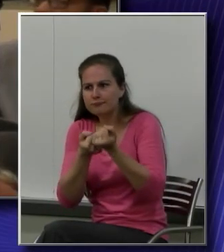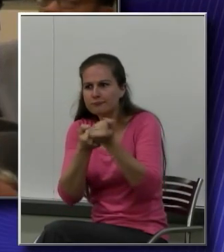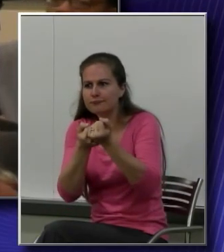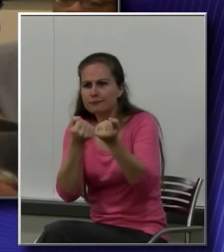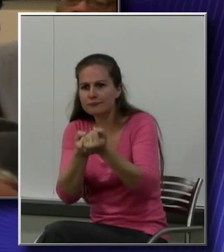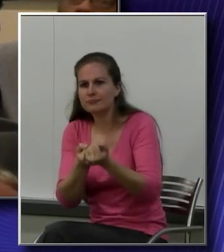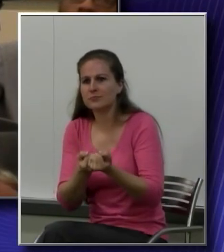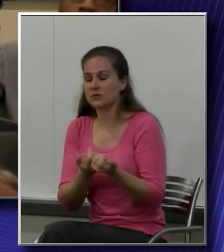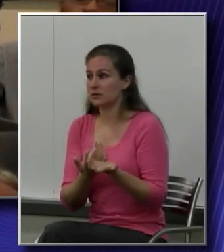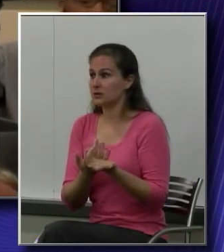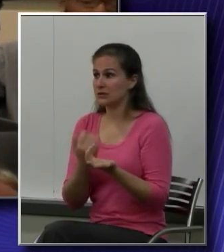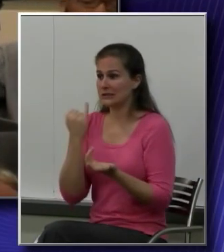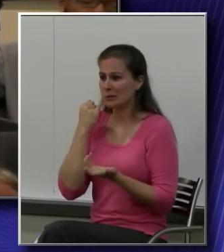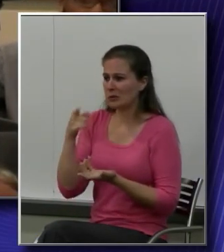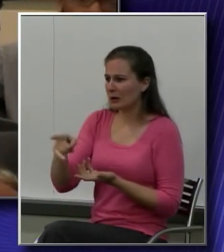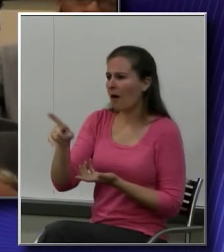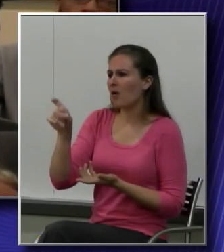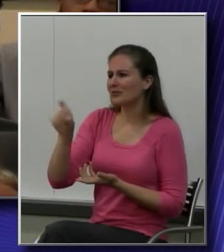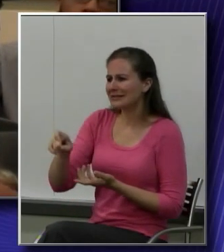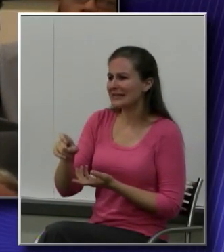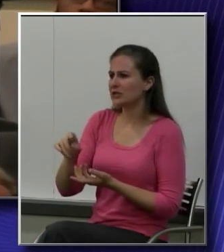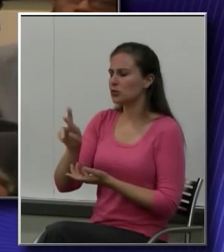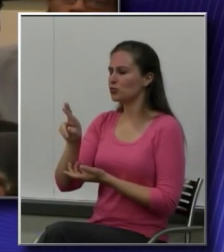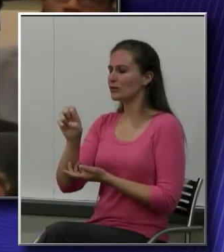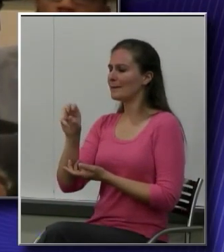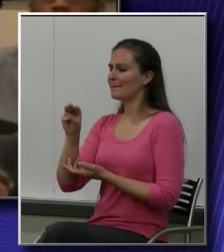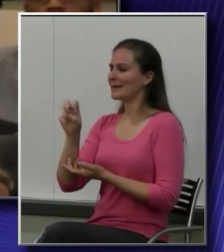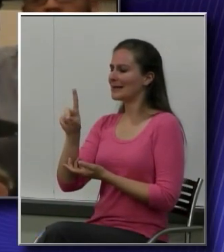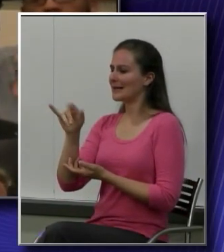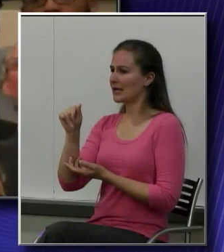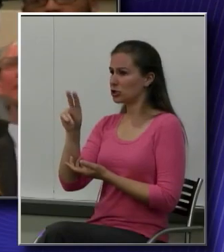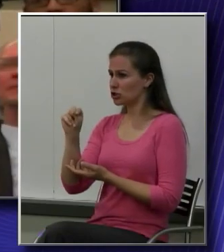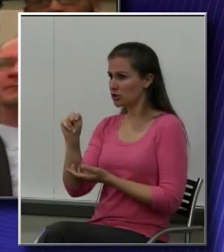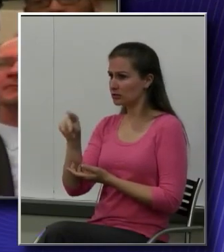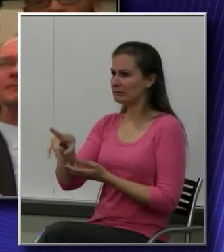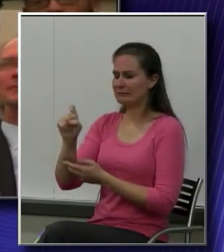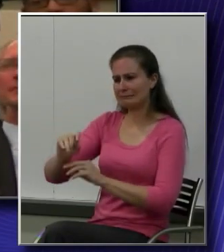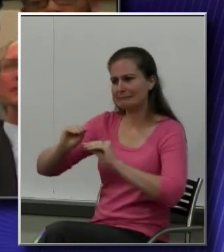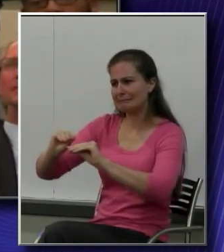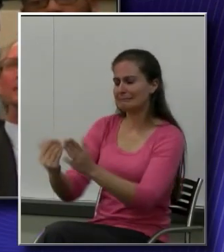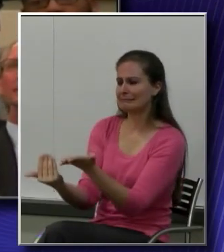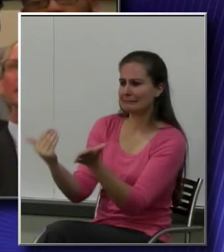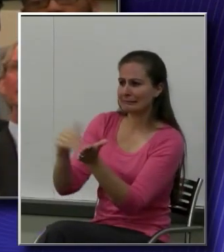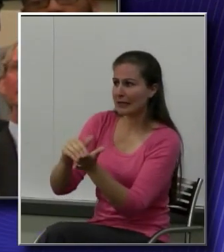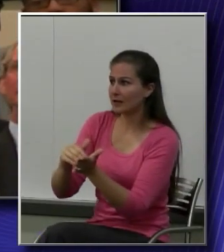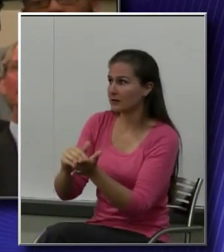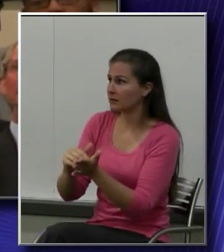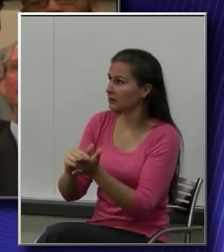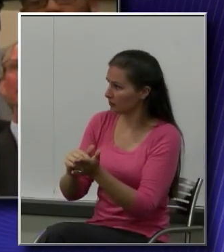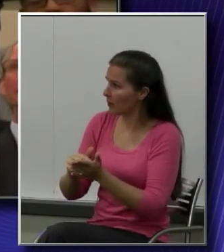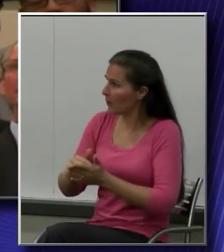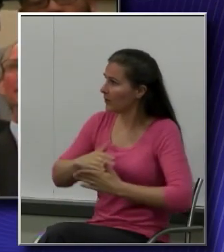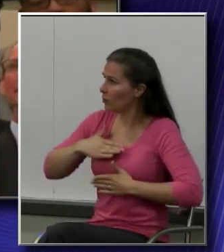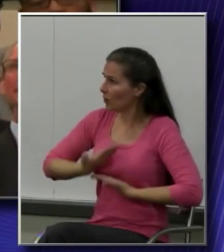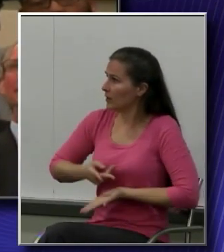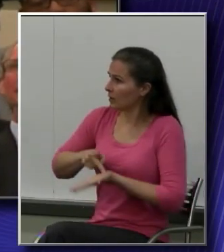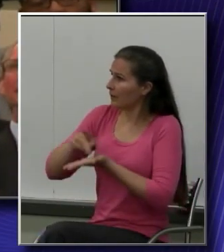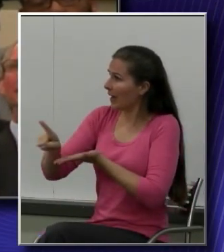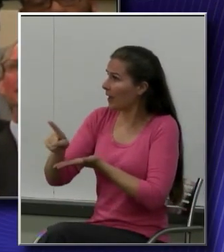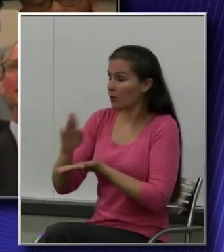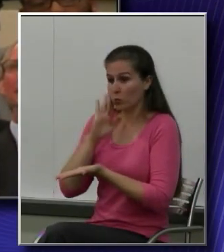to do remediation, who pays for it? We ultimately will pay for it. You're gonna pay now or you're gonna pay later.